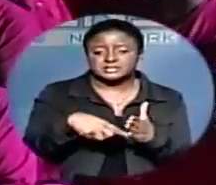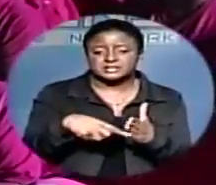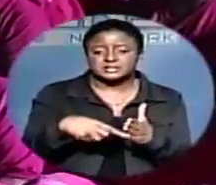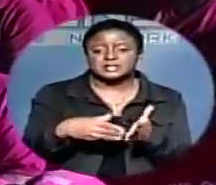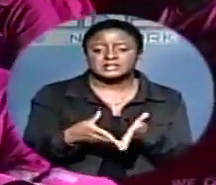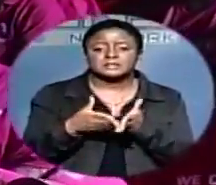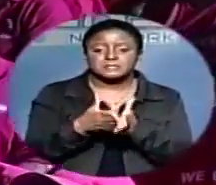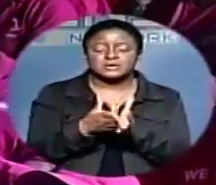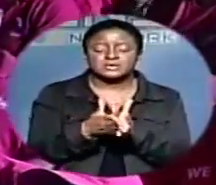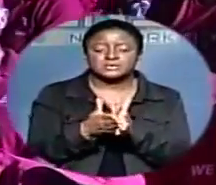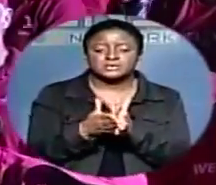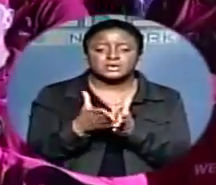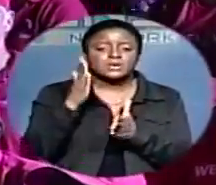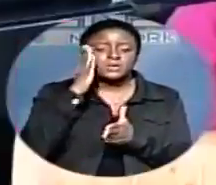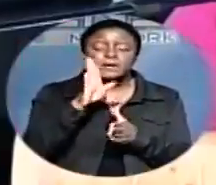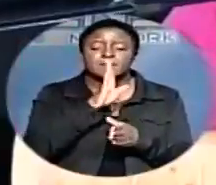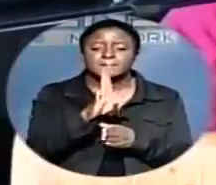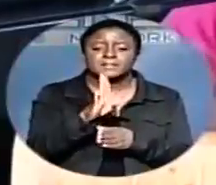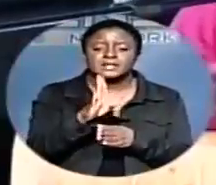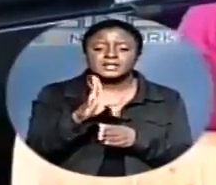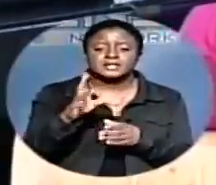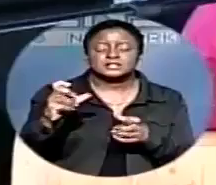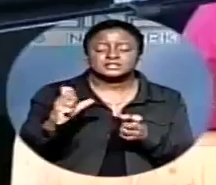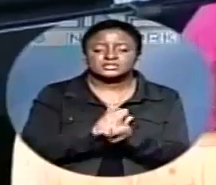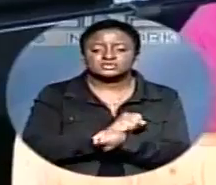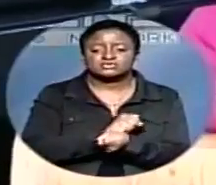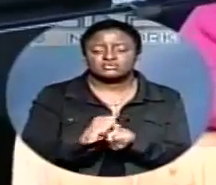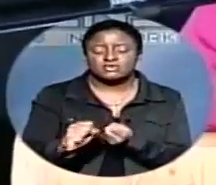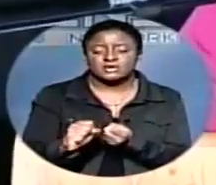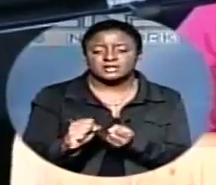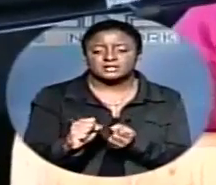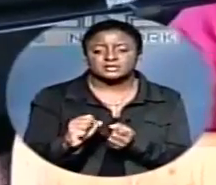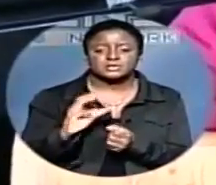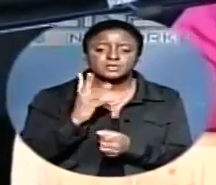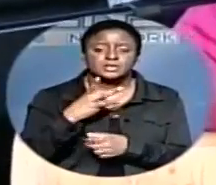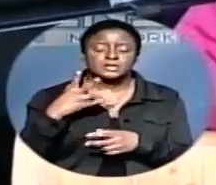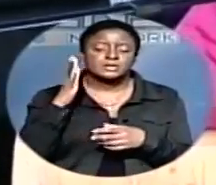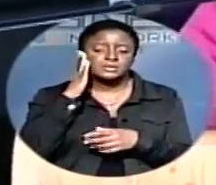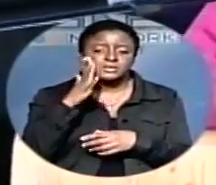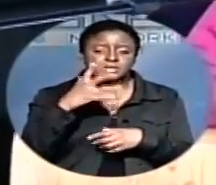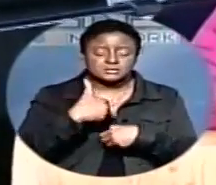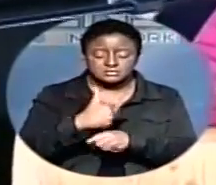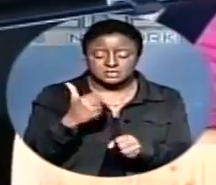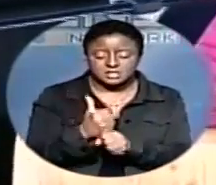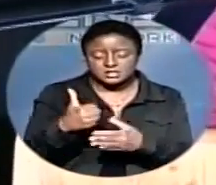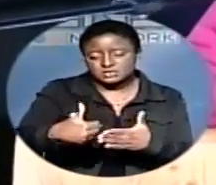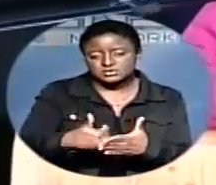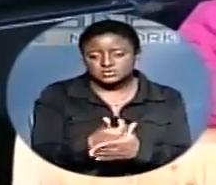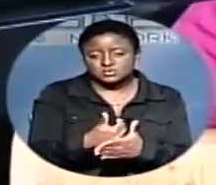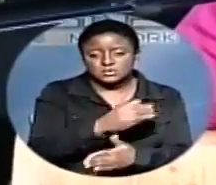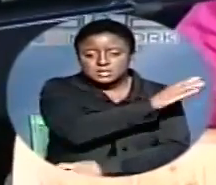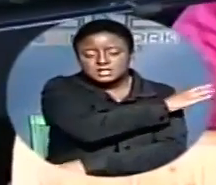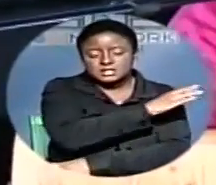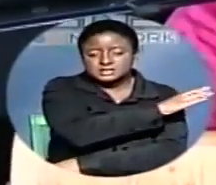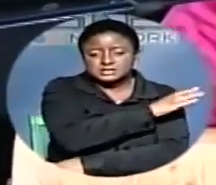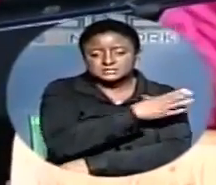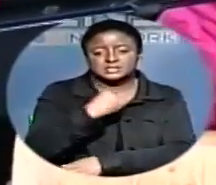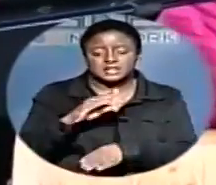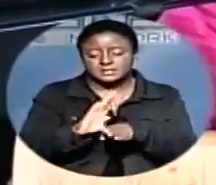the vessel will also be destroyed. I also want to tell you that we're going to create a new Customs and Border Control agencies to